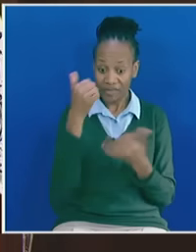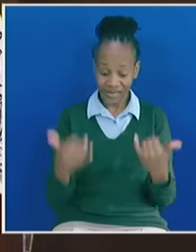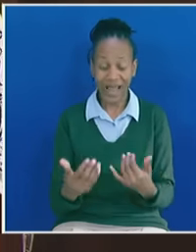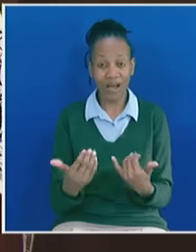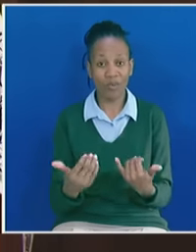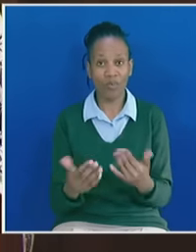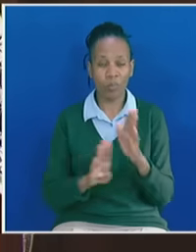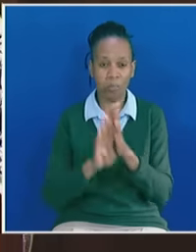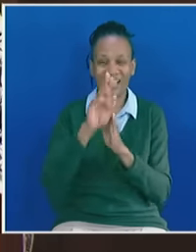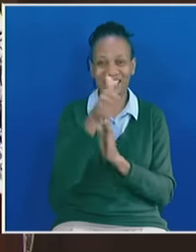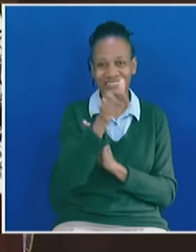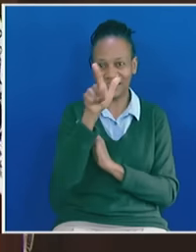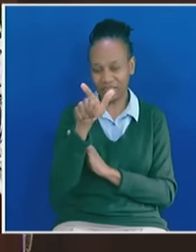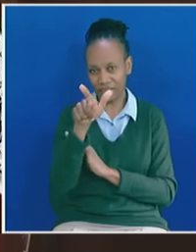climbed